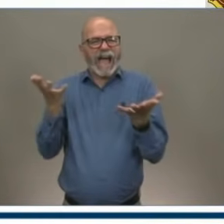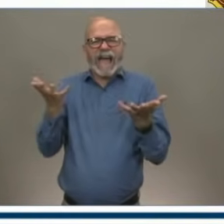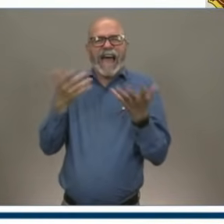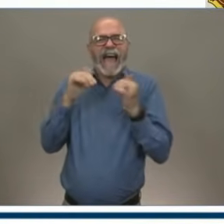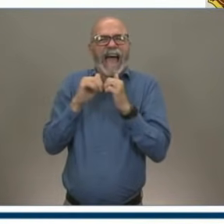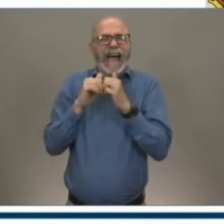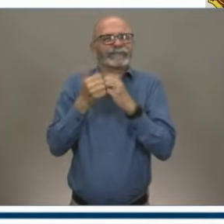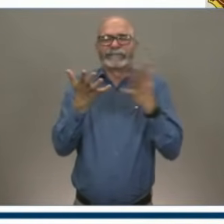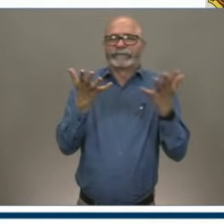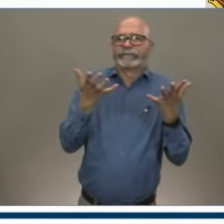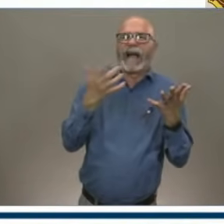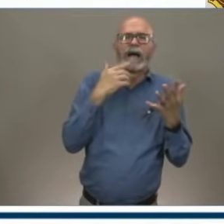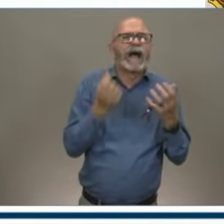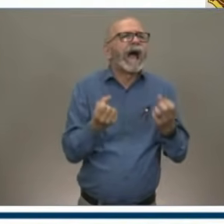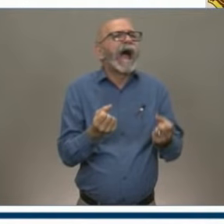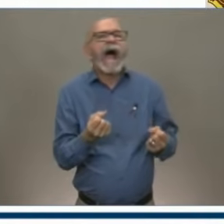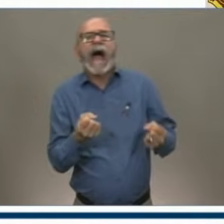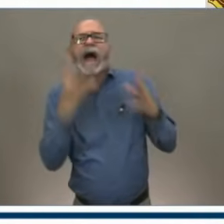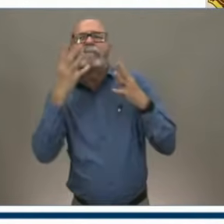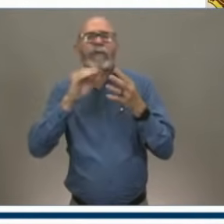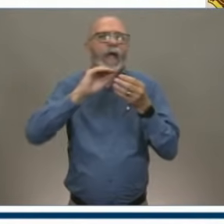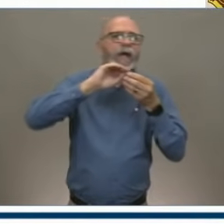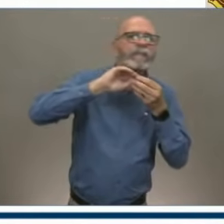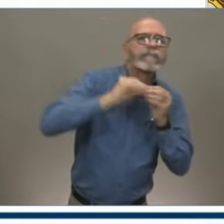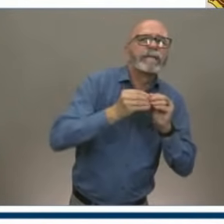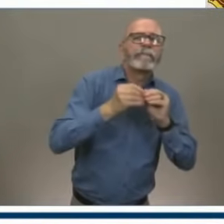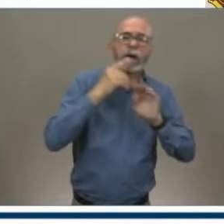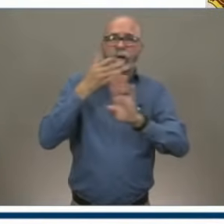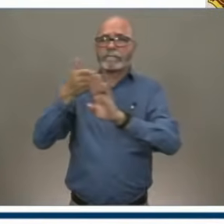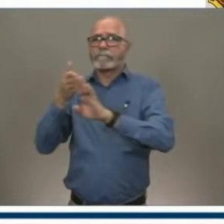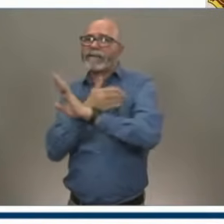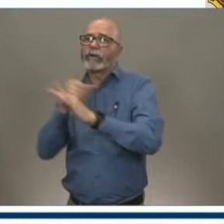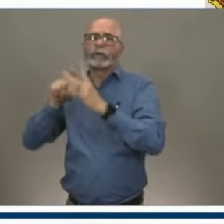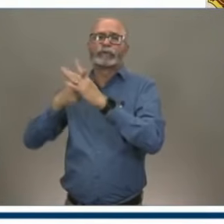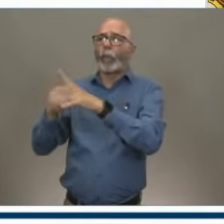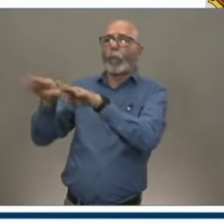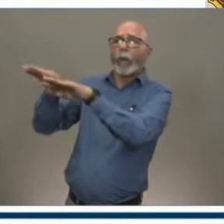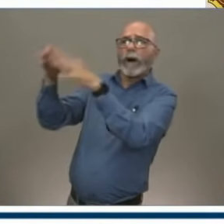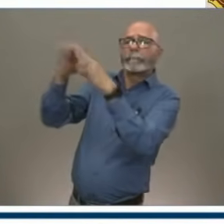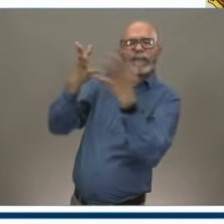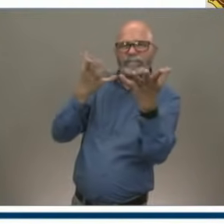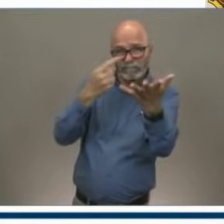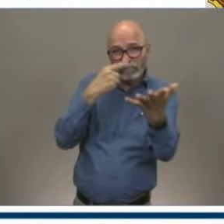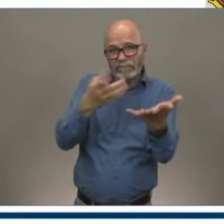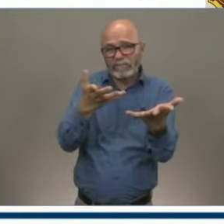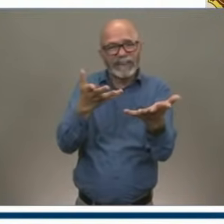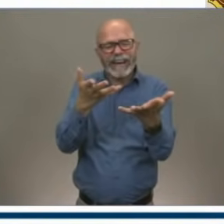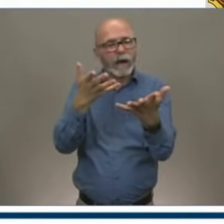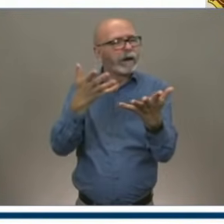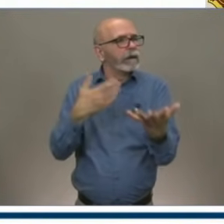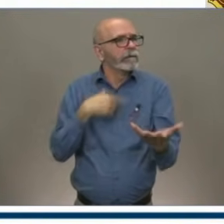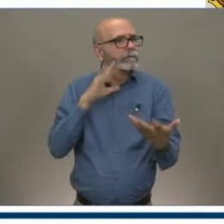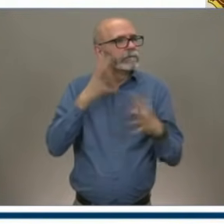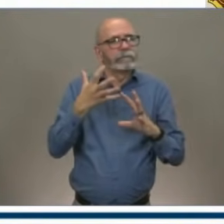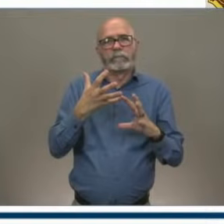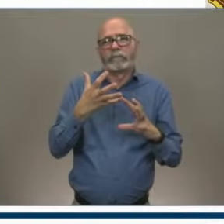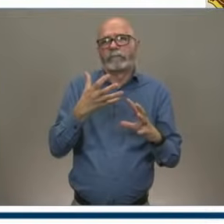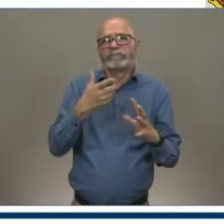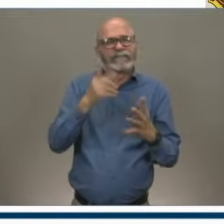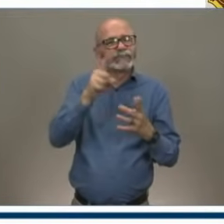Halifax? Or if this number of contacts per case is the key number, can you start publicly reporting that